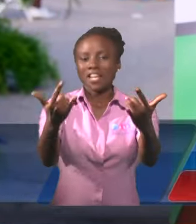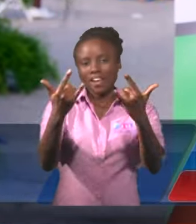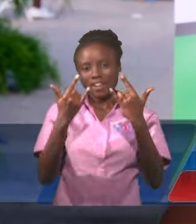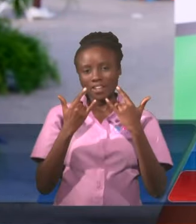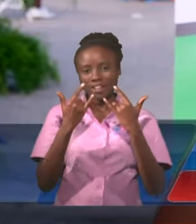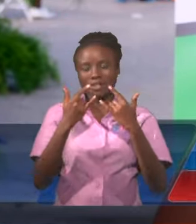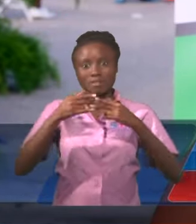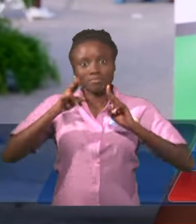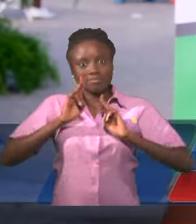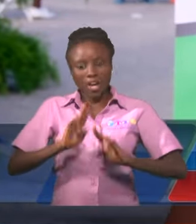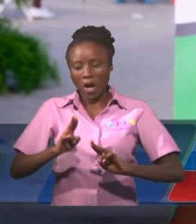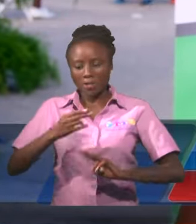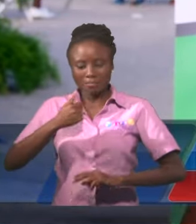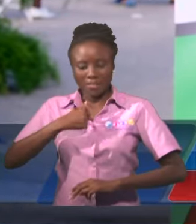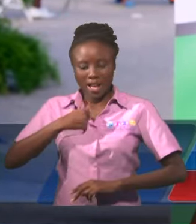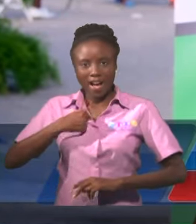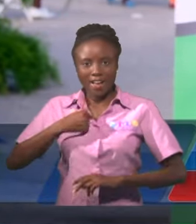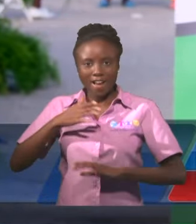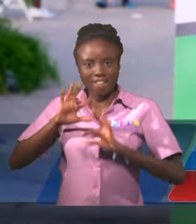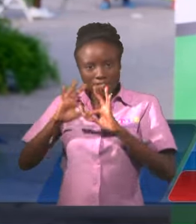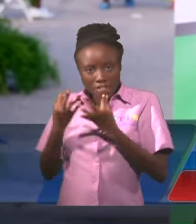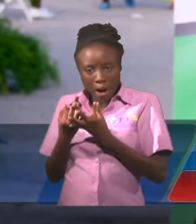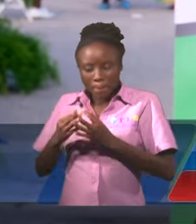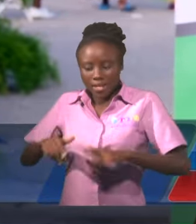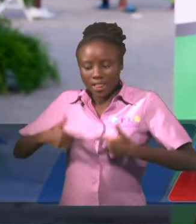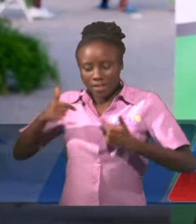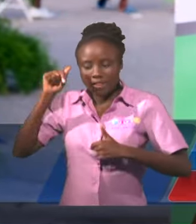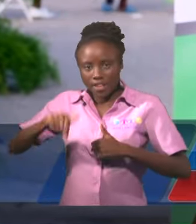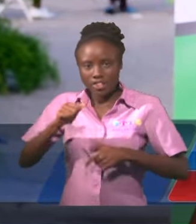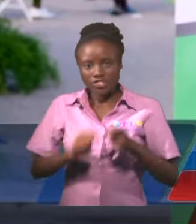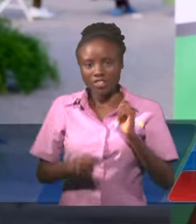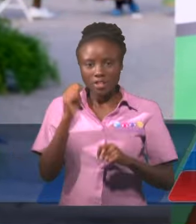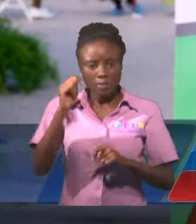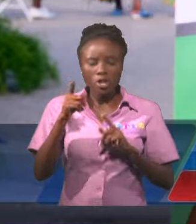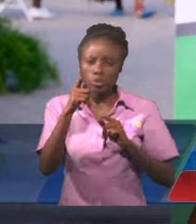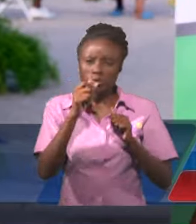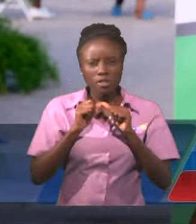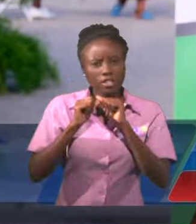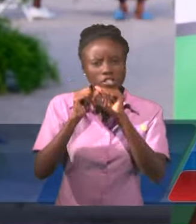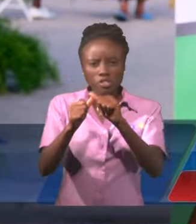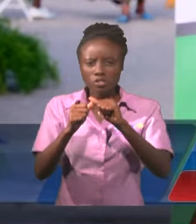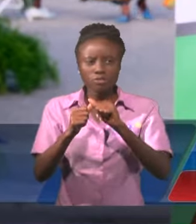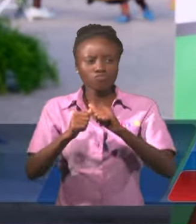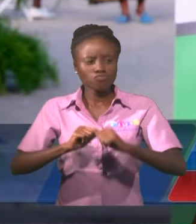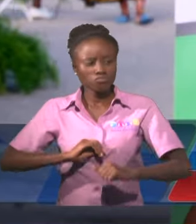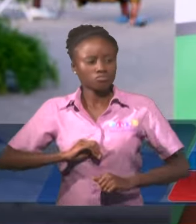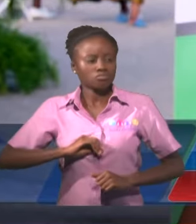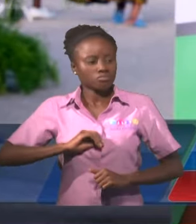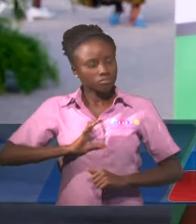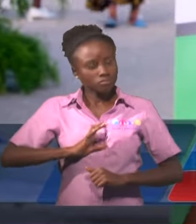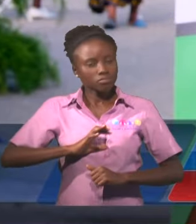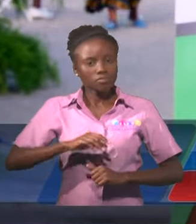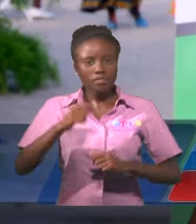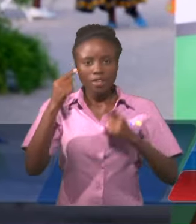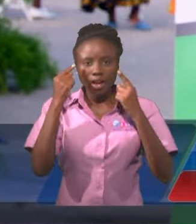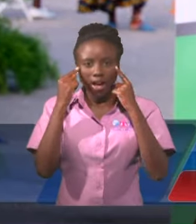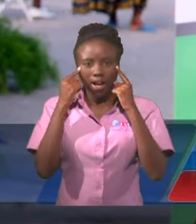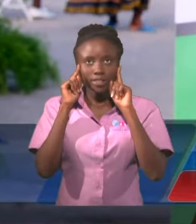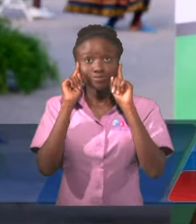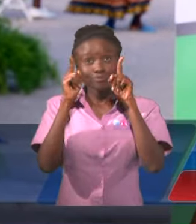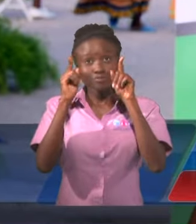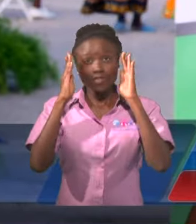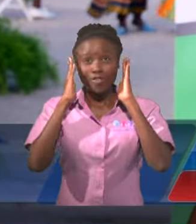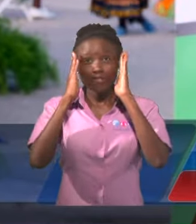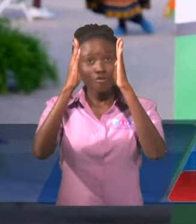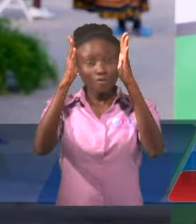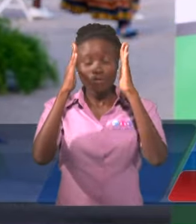of Trinidadian roots. It truly is. And I'd say just to continue to keep your spirits up and your eyes up and, you know,